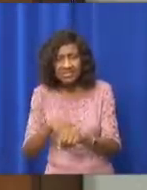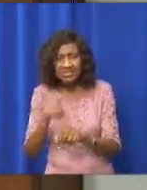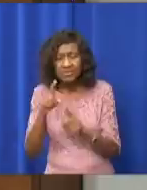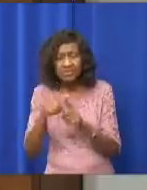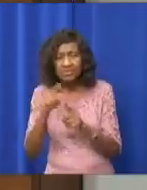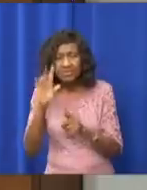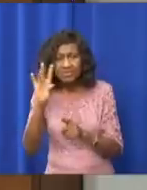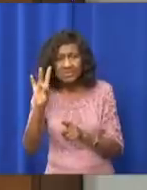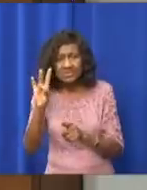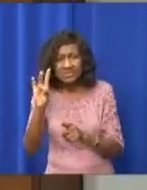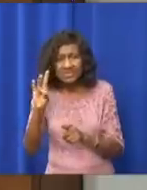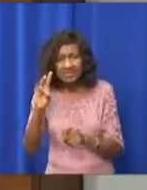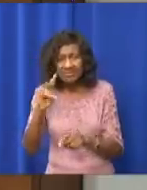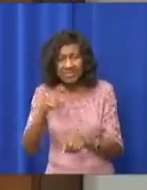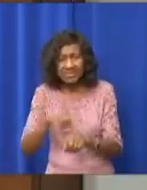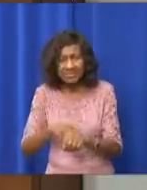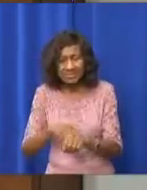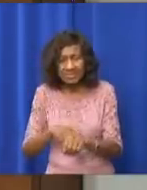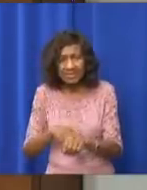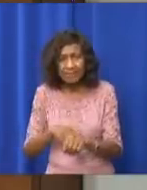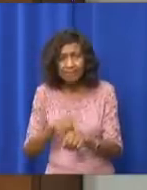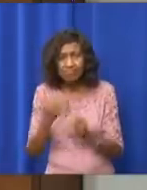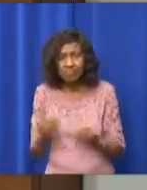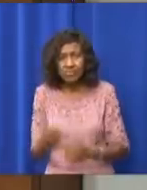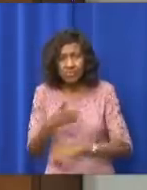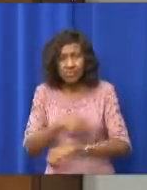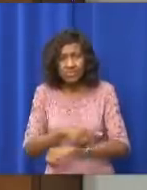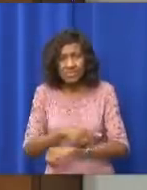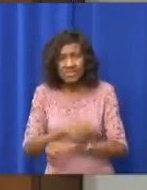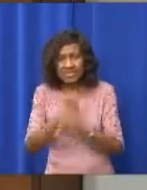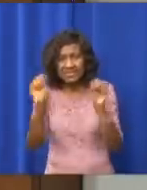tomorrow Saturday, this coming Sunday, and